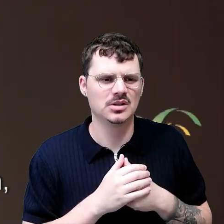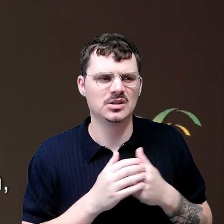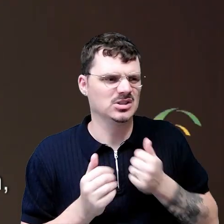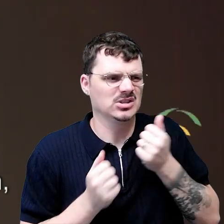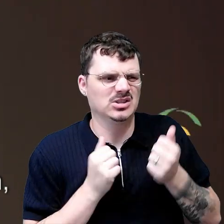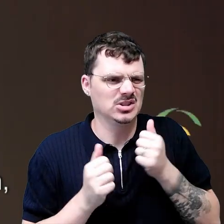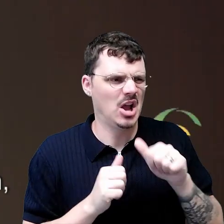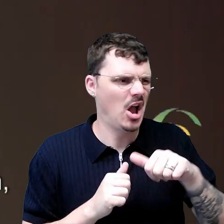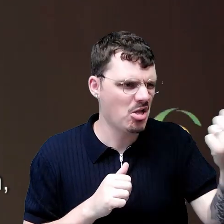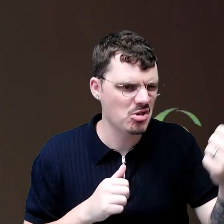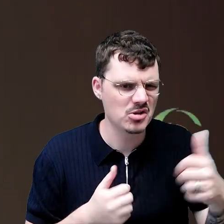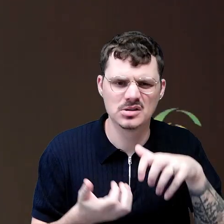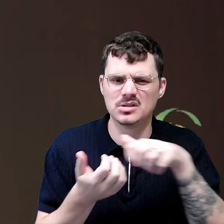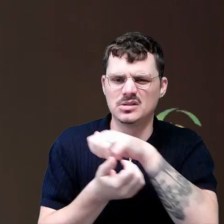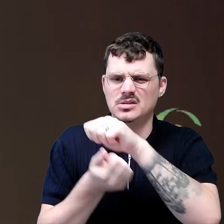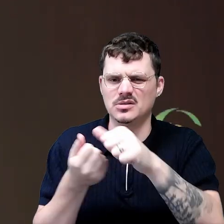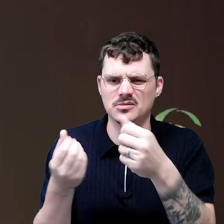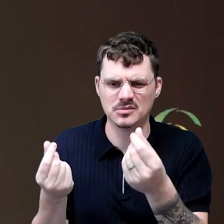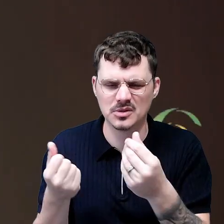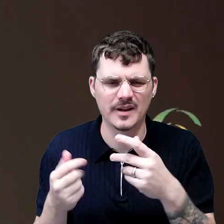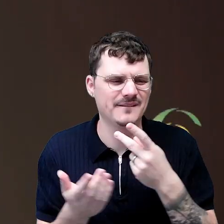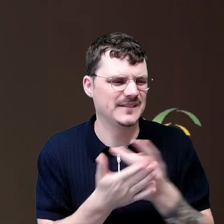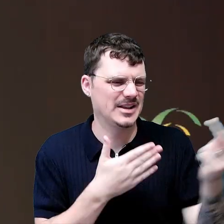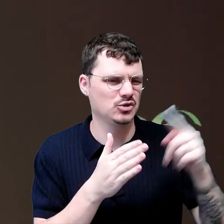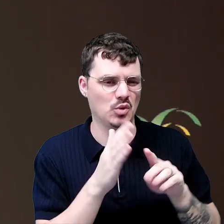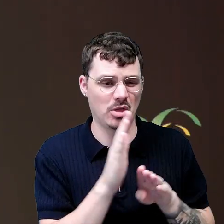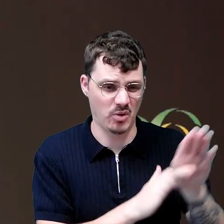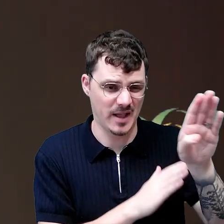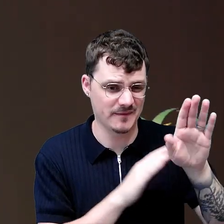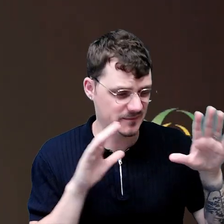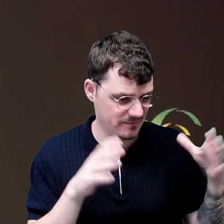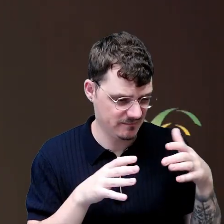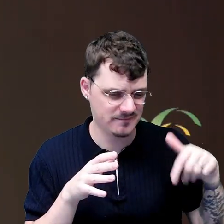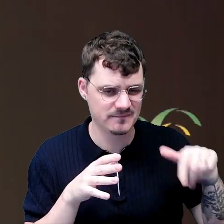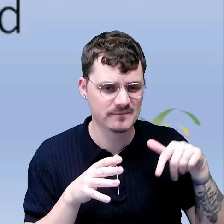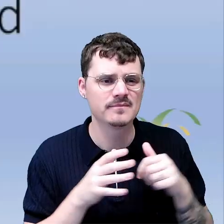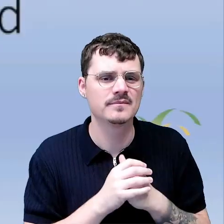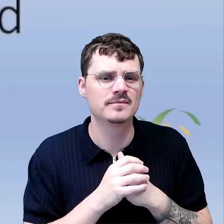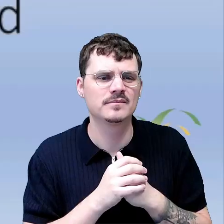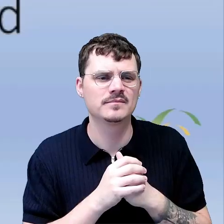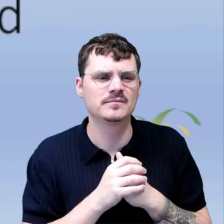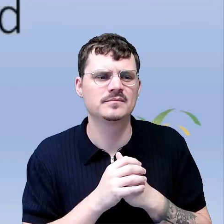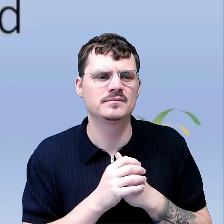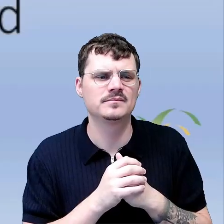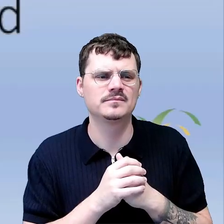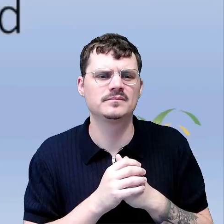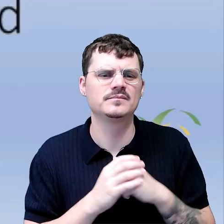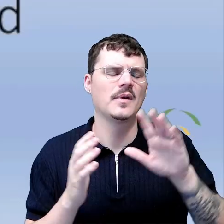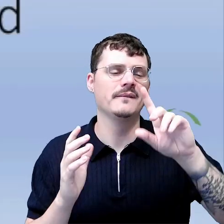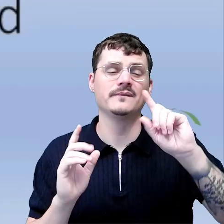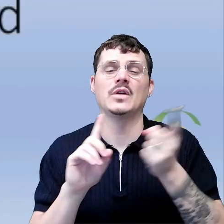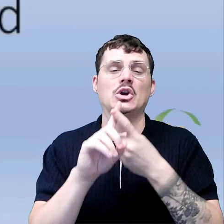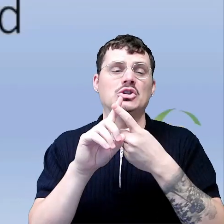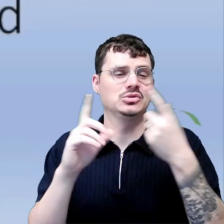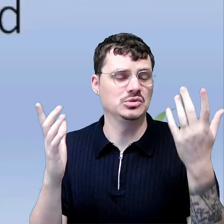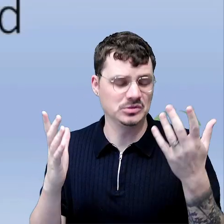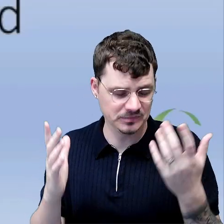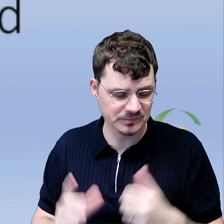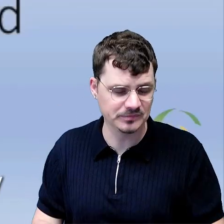to others, property destruction, failure to thrive. Well, the first